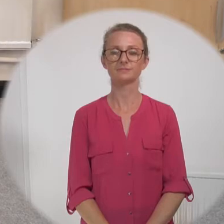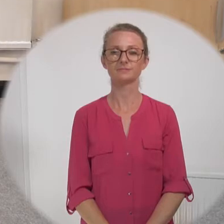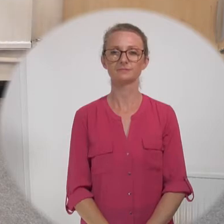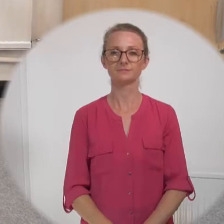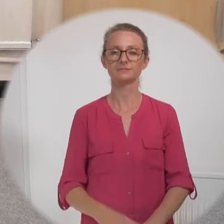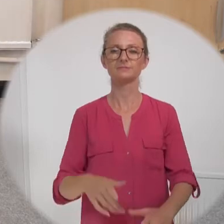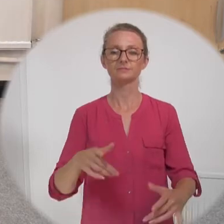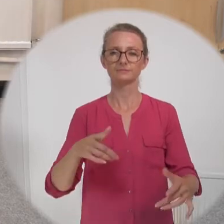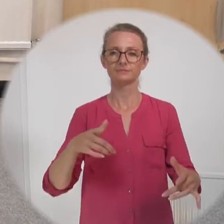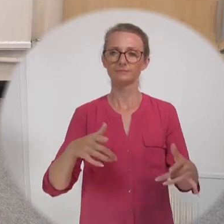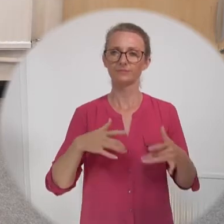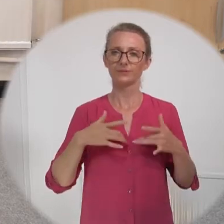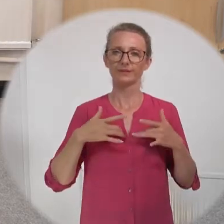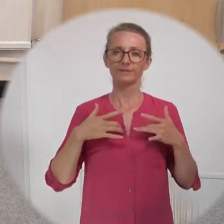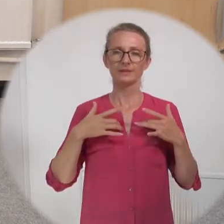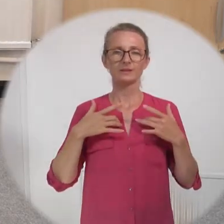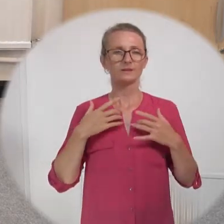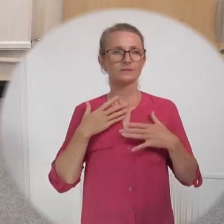aware of how you're feeling